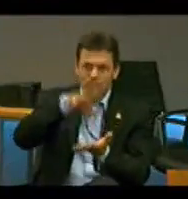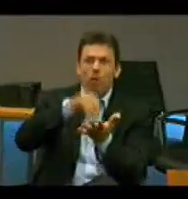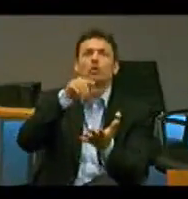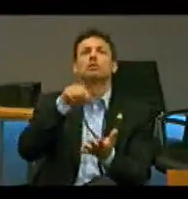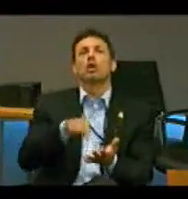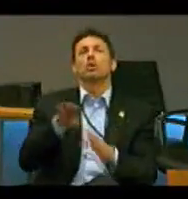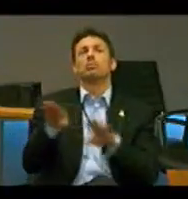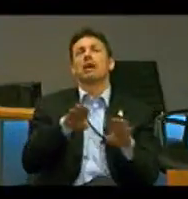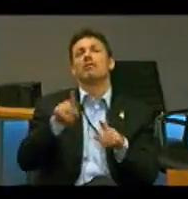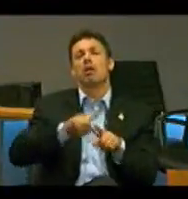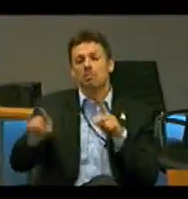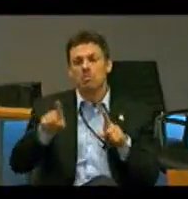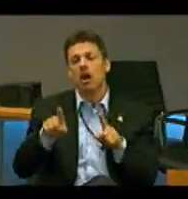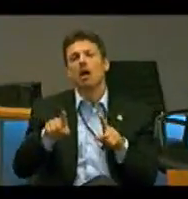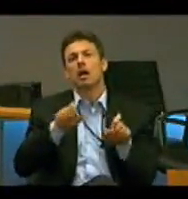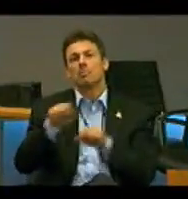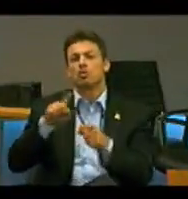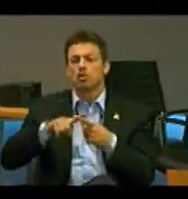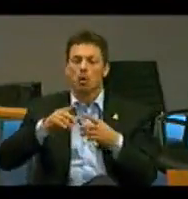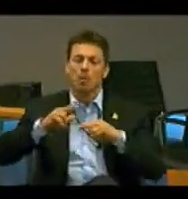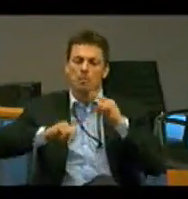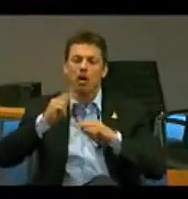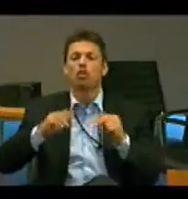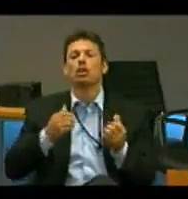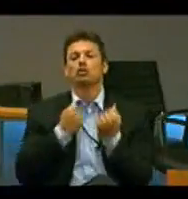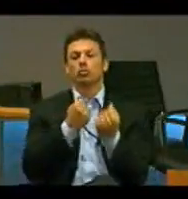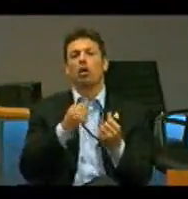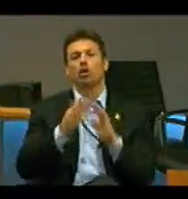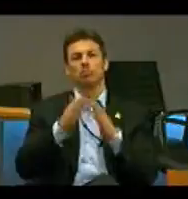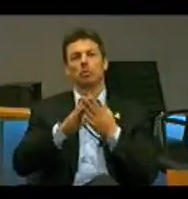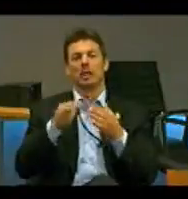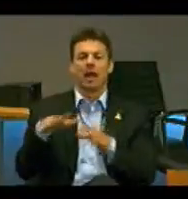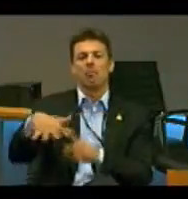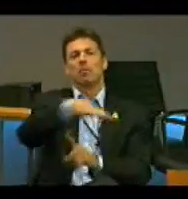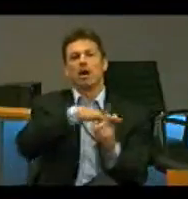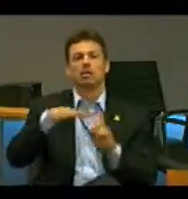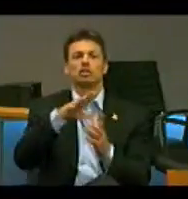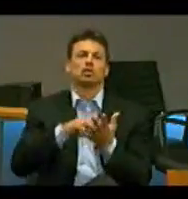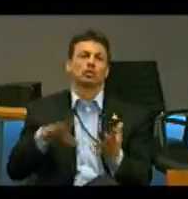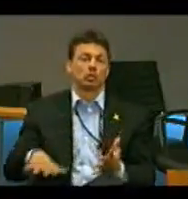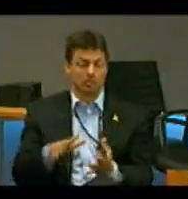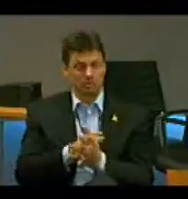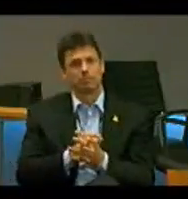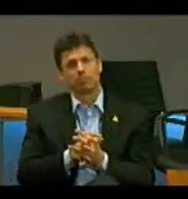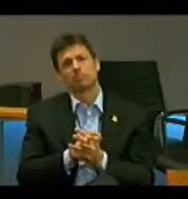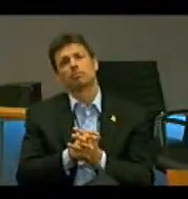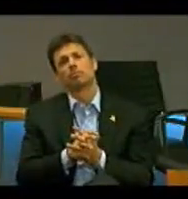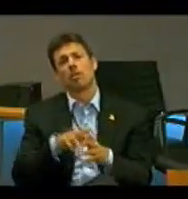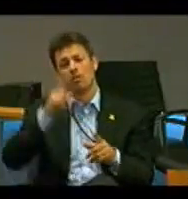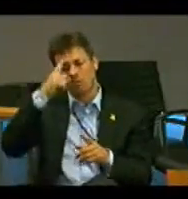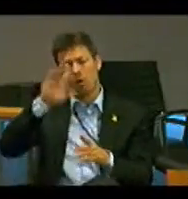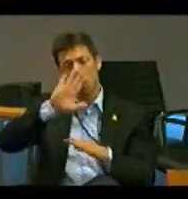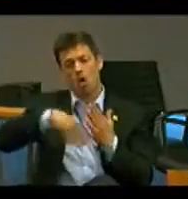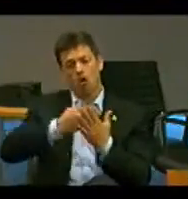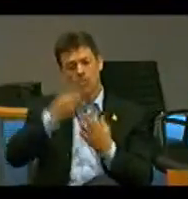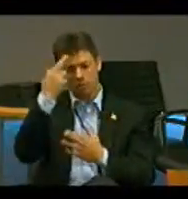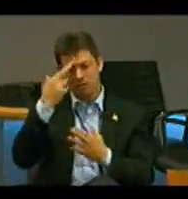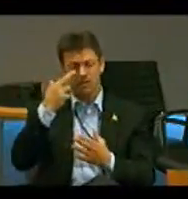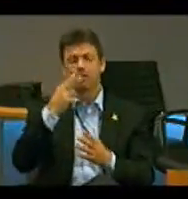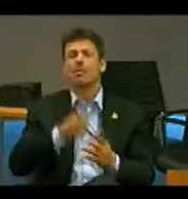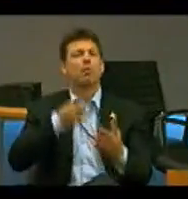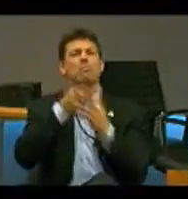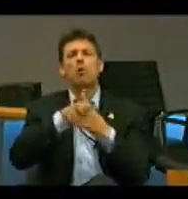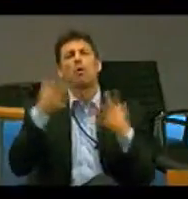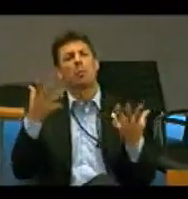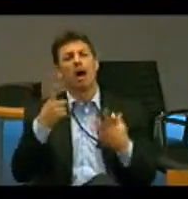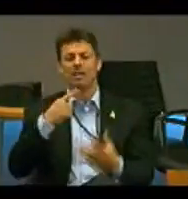but have them be ones that build a stronger community among students. And so for all of those reasons, the point here is